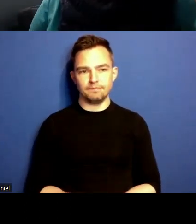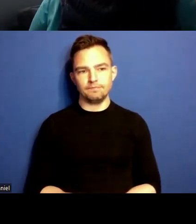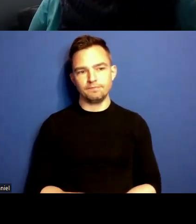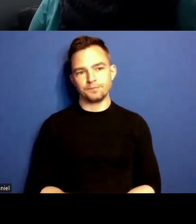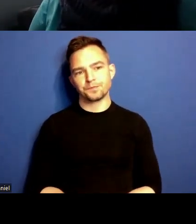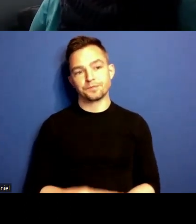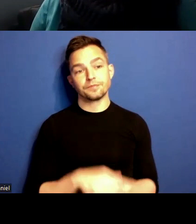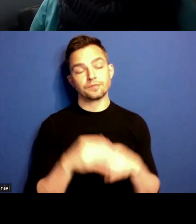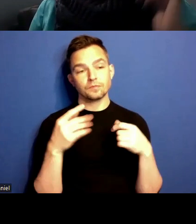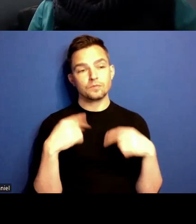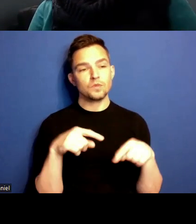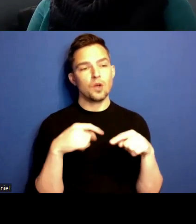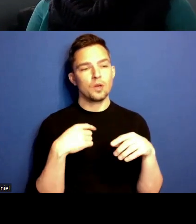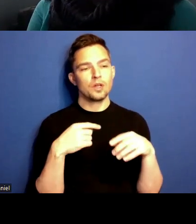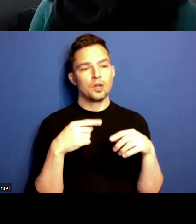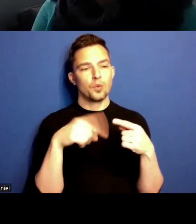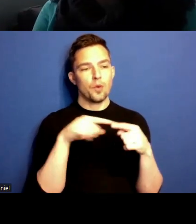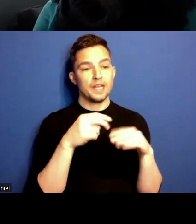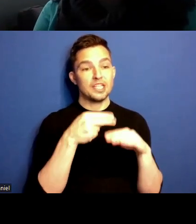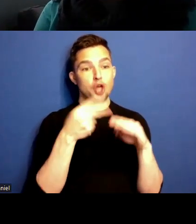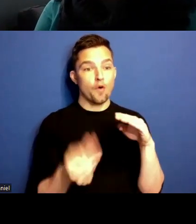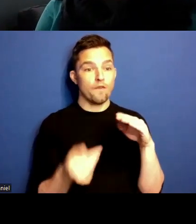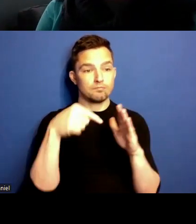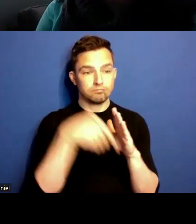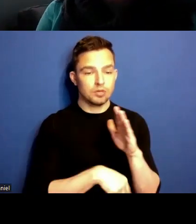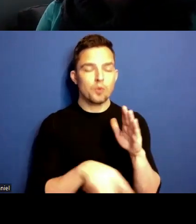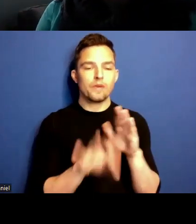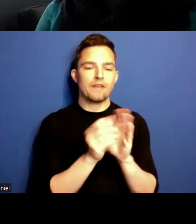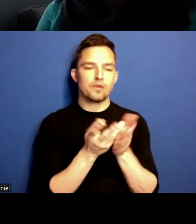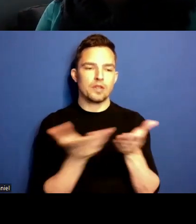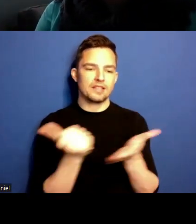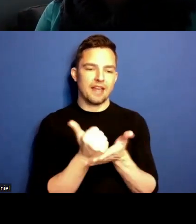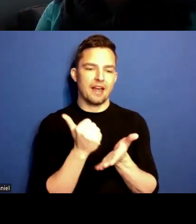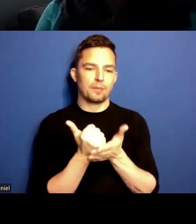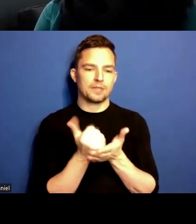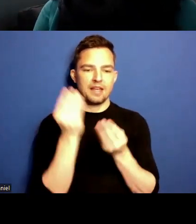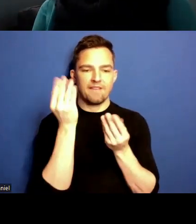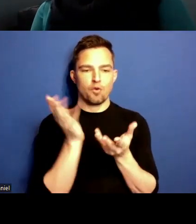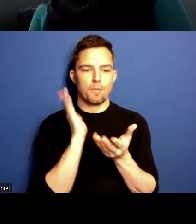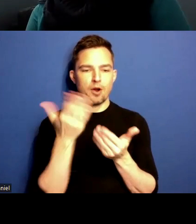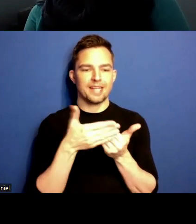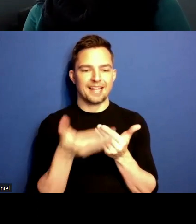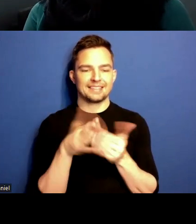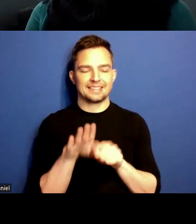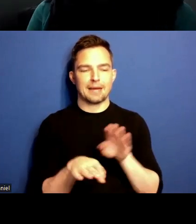So as we dove in, we found a few things that helped inform our next steps.